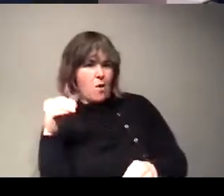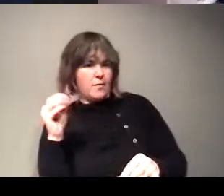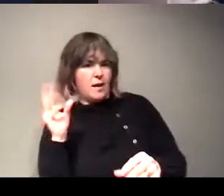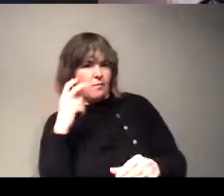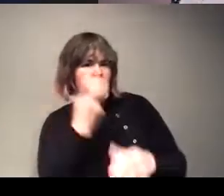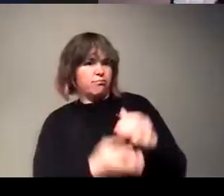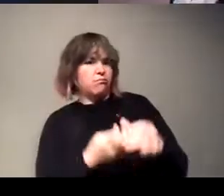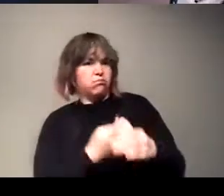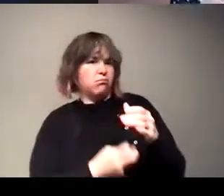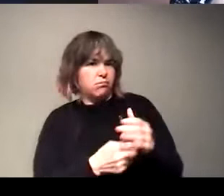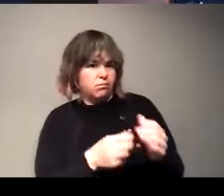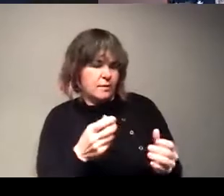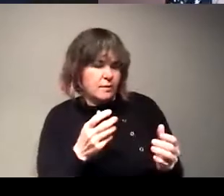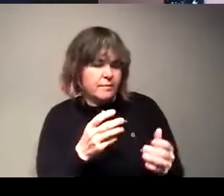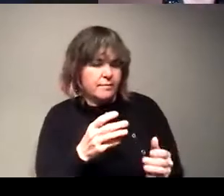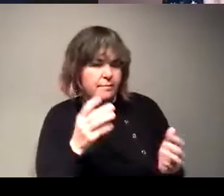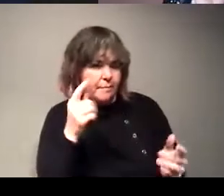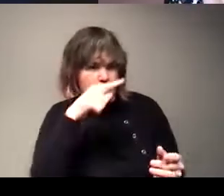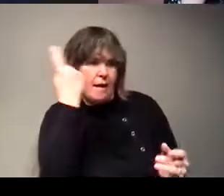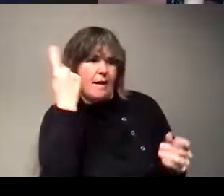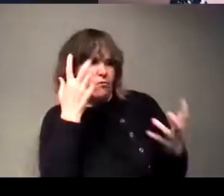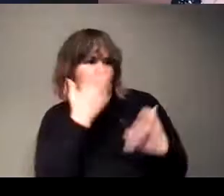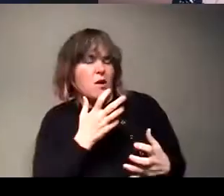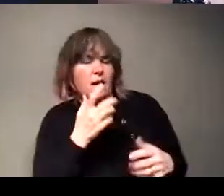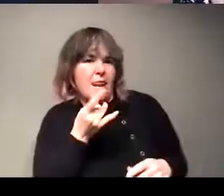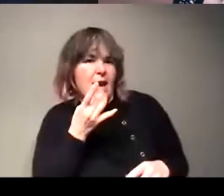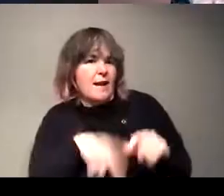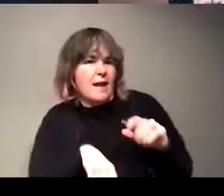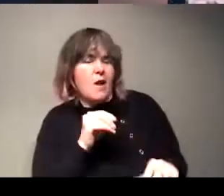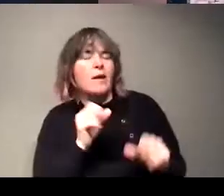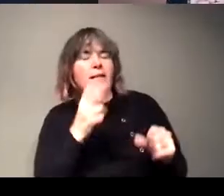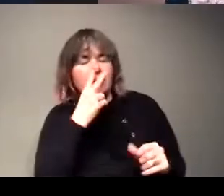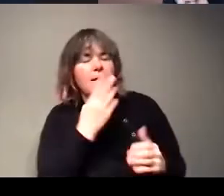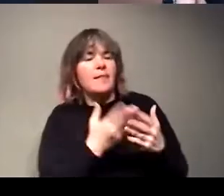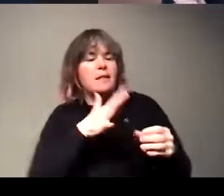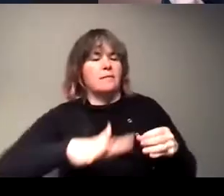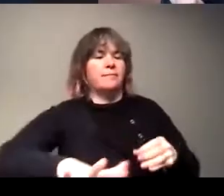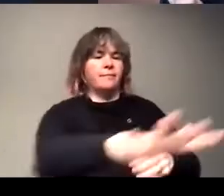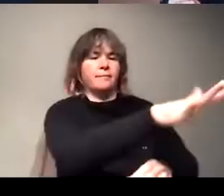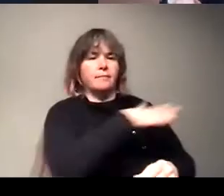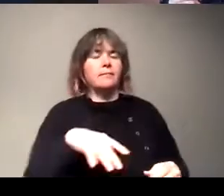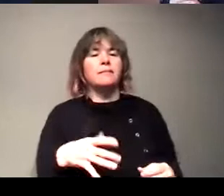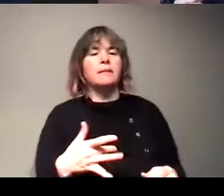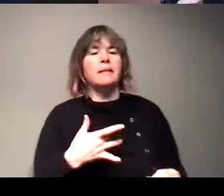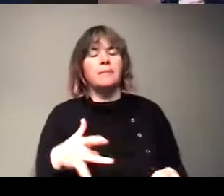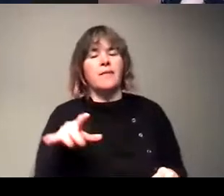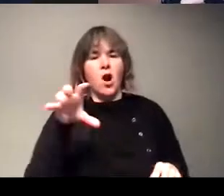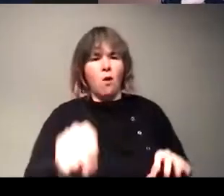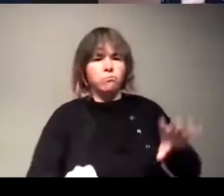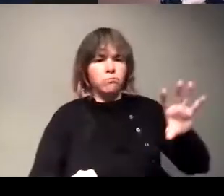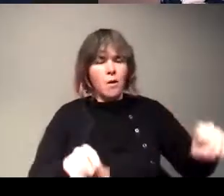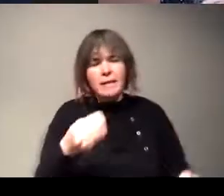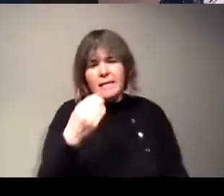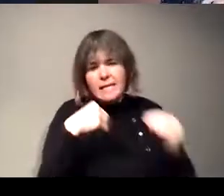or dark to us. Light can't escape, but we can see stuff around the black hole. So a lot of them are eating stars. This is the type that